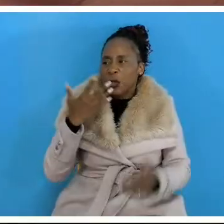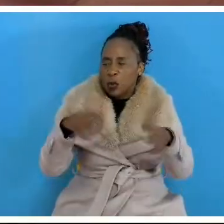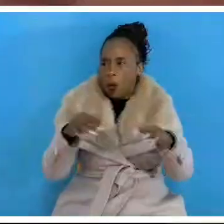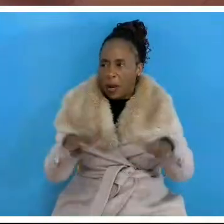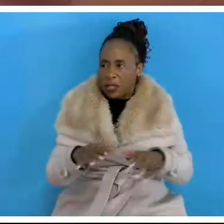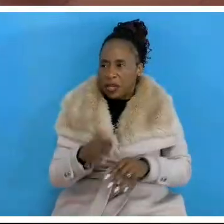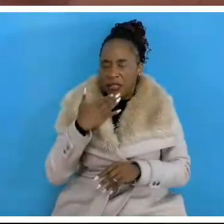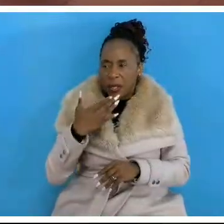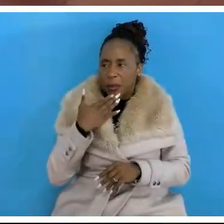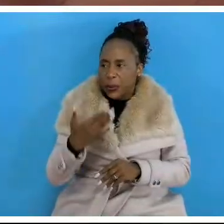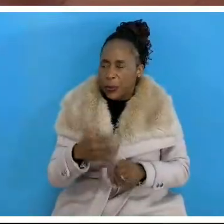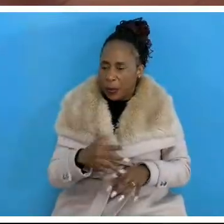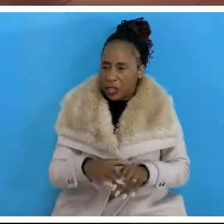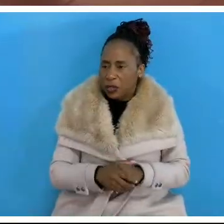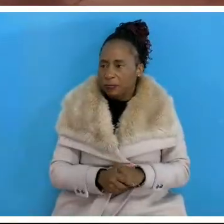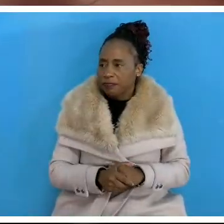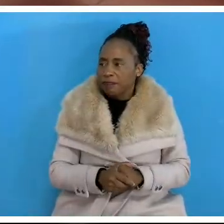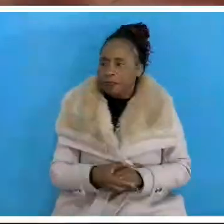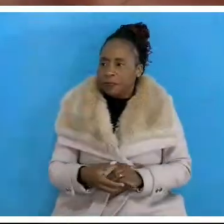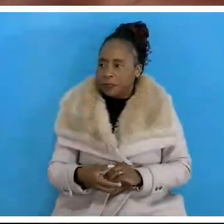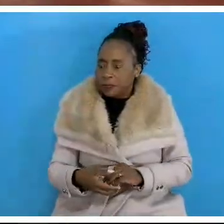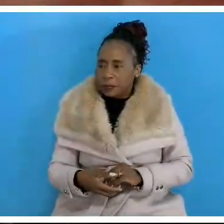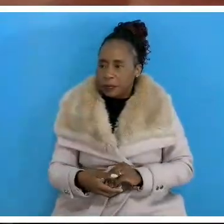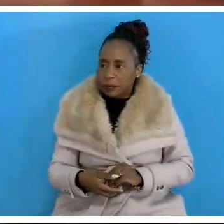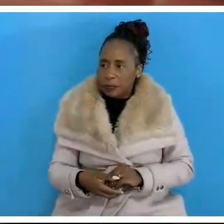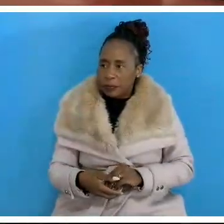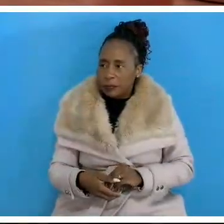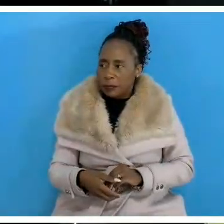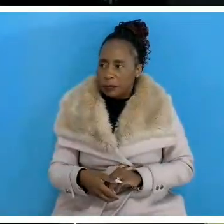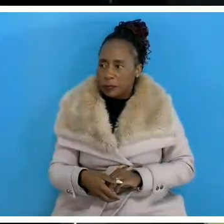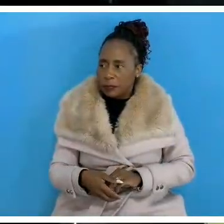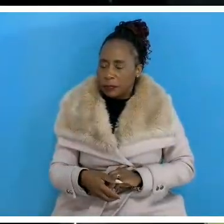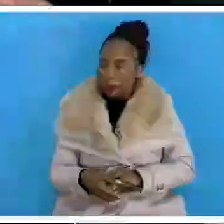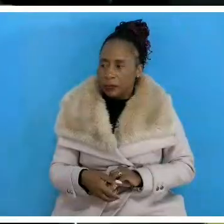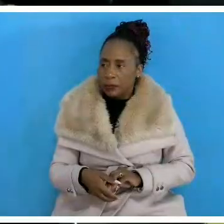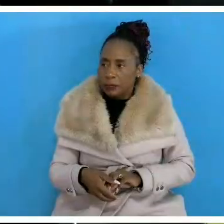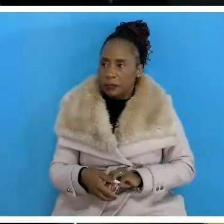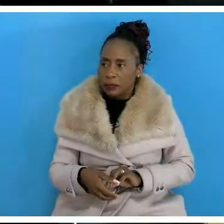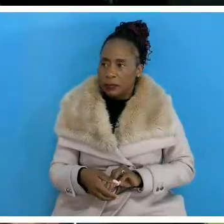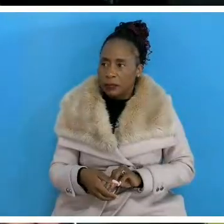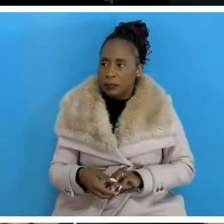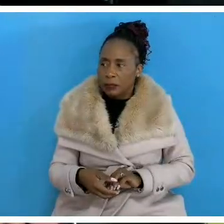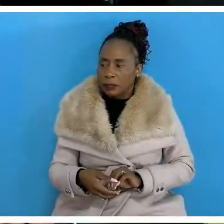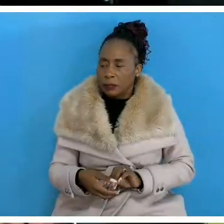mevrou. Thank you. 100%. Thank you, Ons verstaan die goed het 'n effek op mekaar.